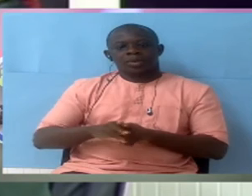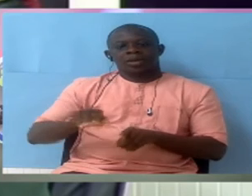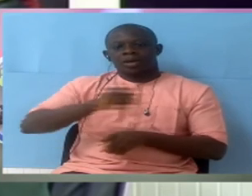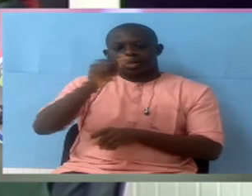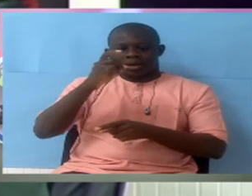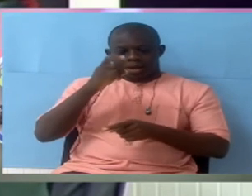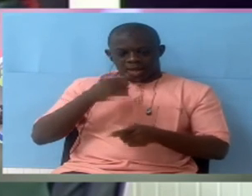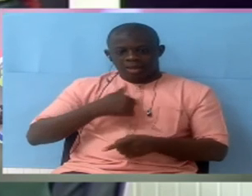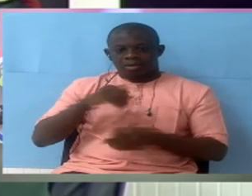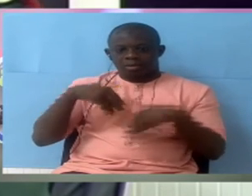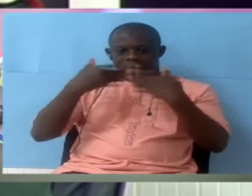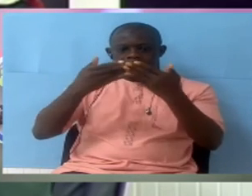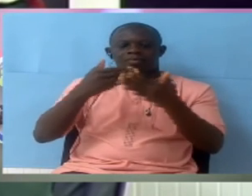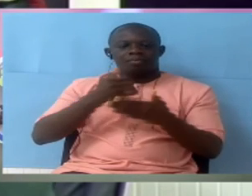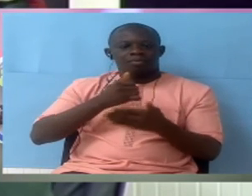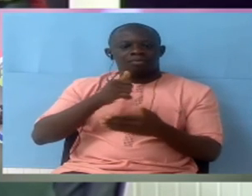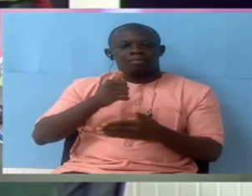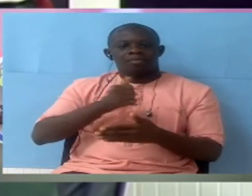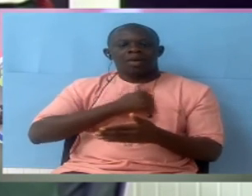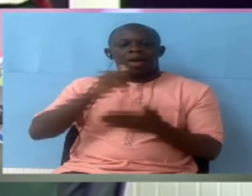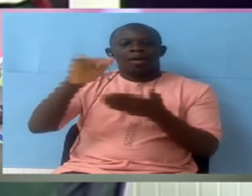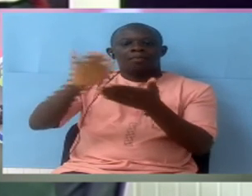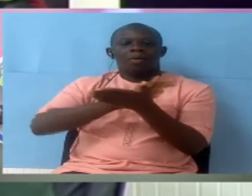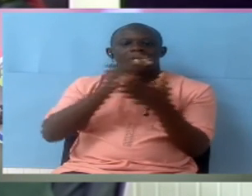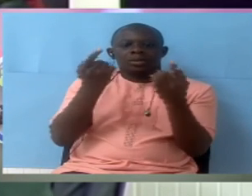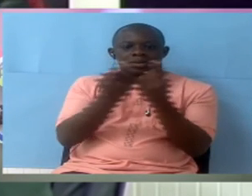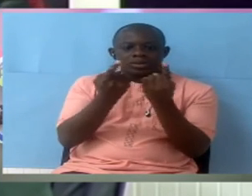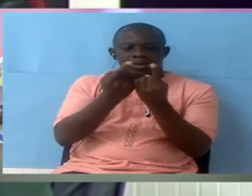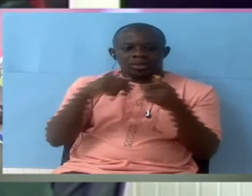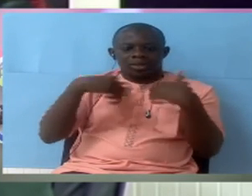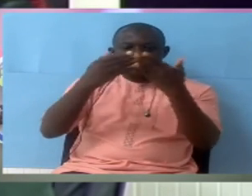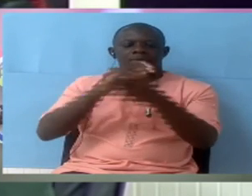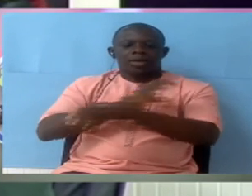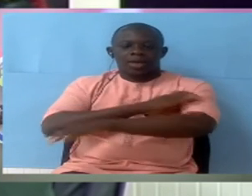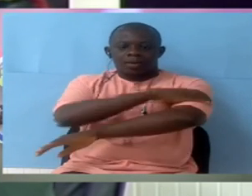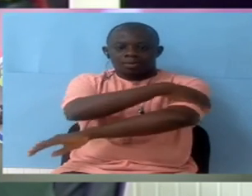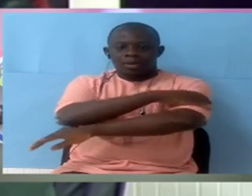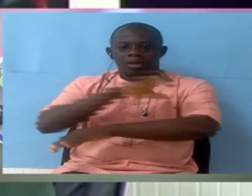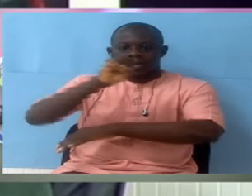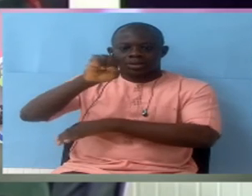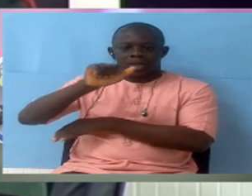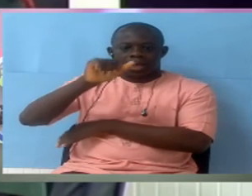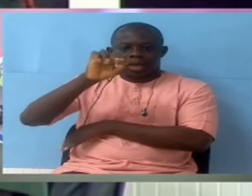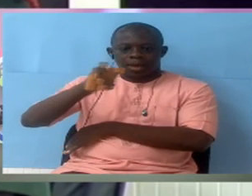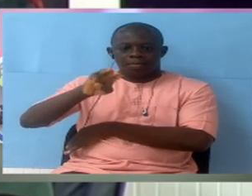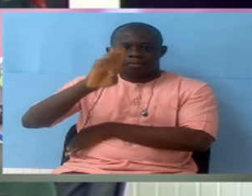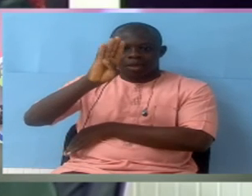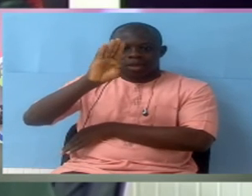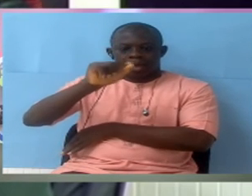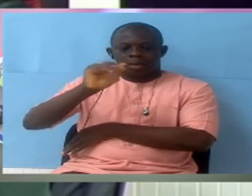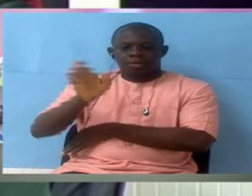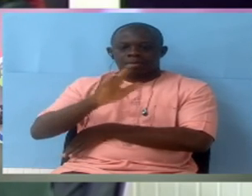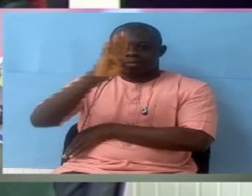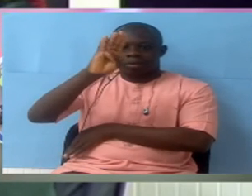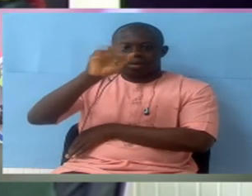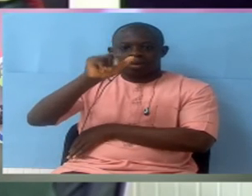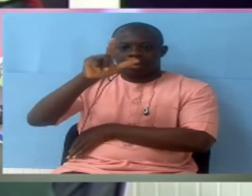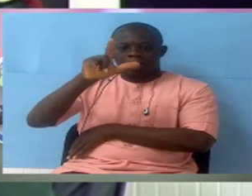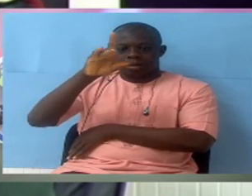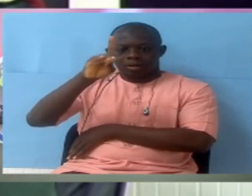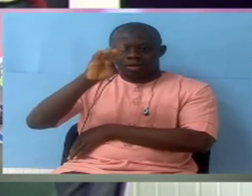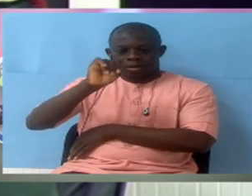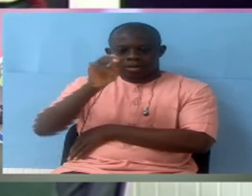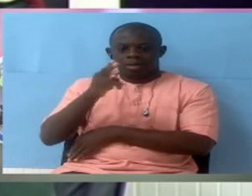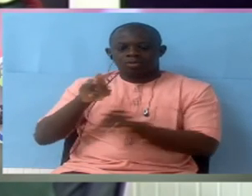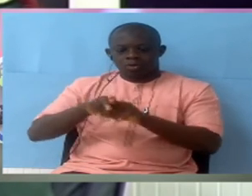gave my particulars to Captain Samba Balde to make a follow up for me. Ci la wax suma mbir yeb nak Captain Samba Balde